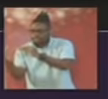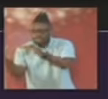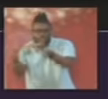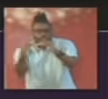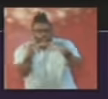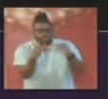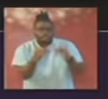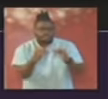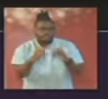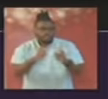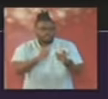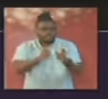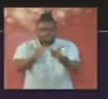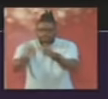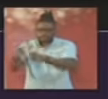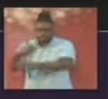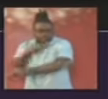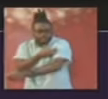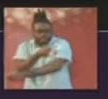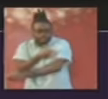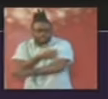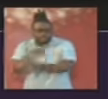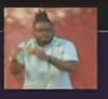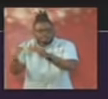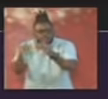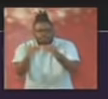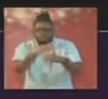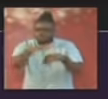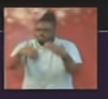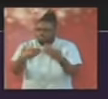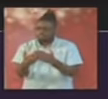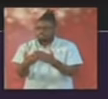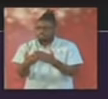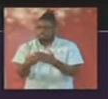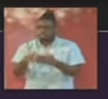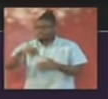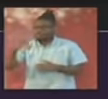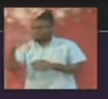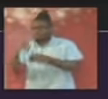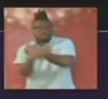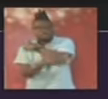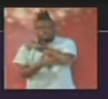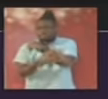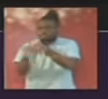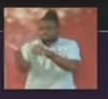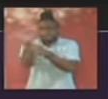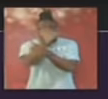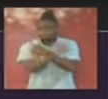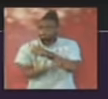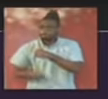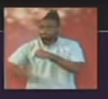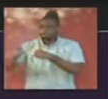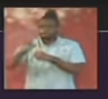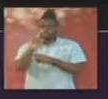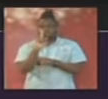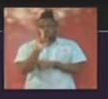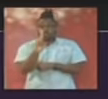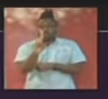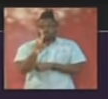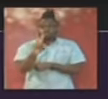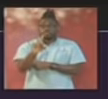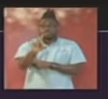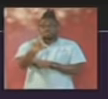vaccines for all participants of this facility. And right now, of all the 192 member states